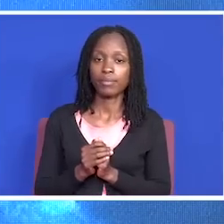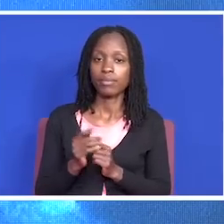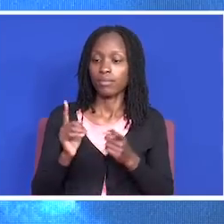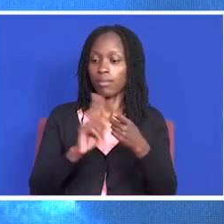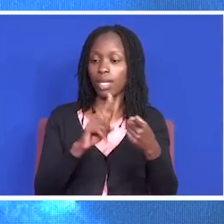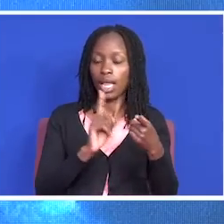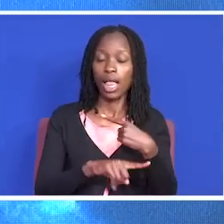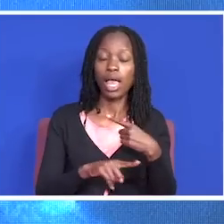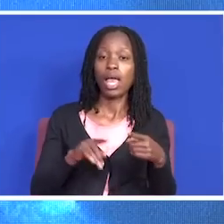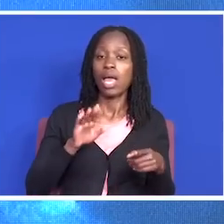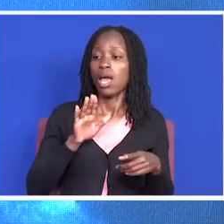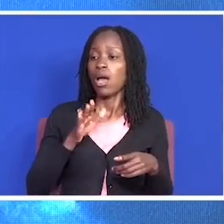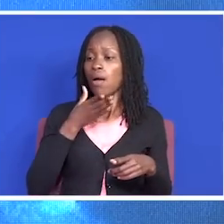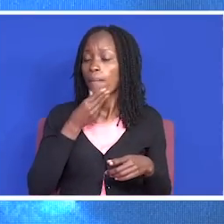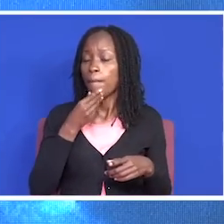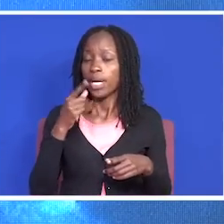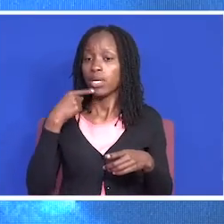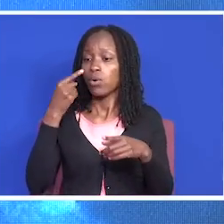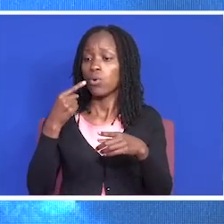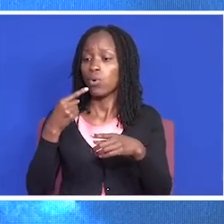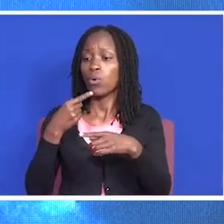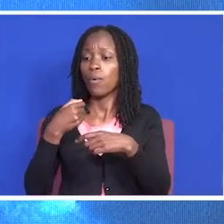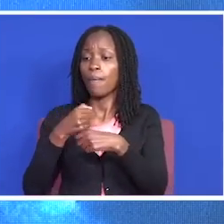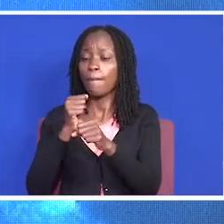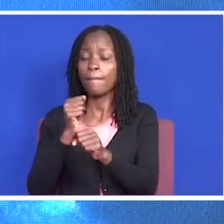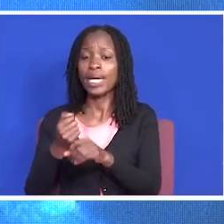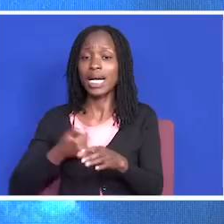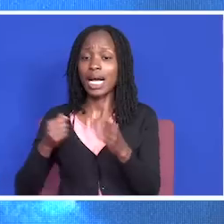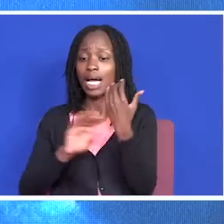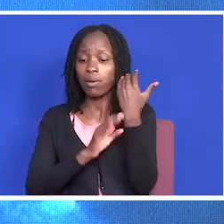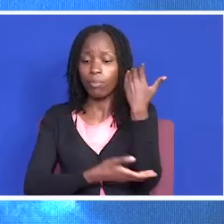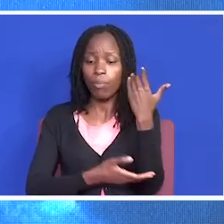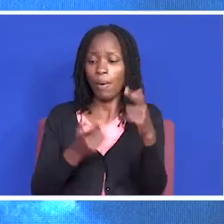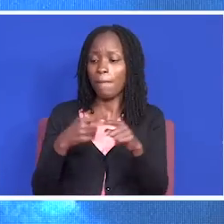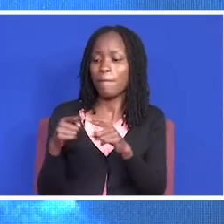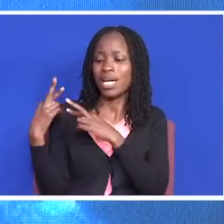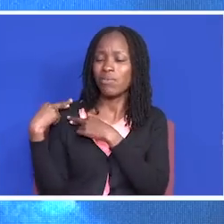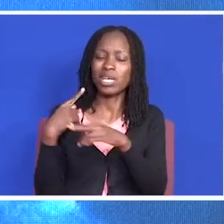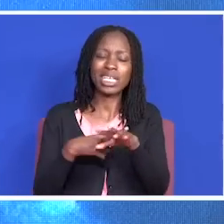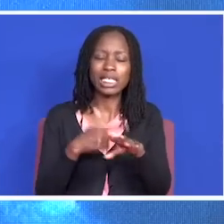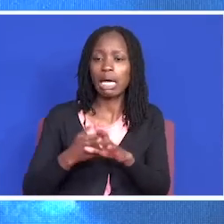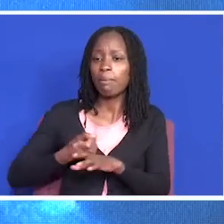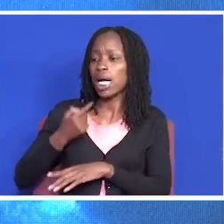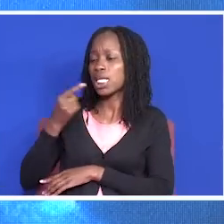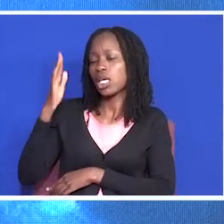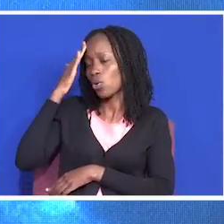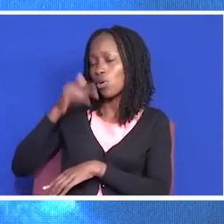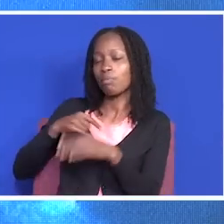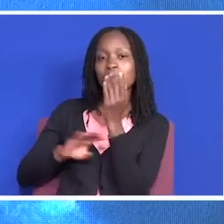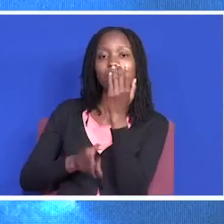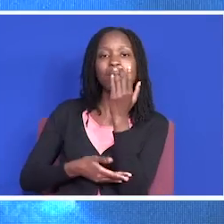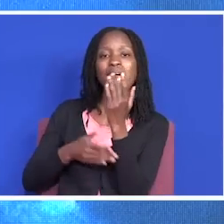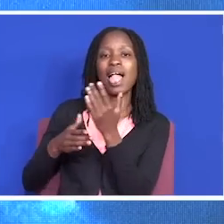they impregnate girls and take no responsibility. When the boy girl says, but you know I'm pregnant, that's none of my